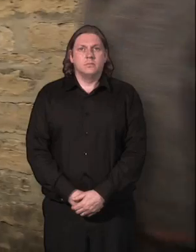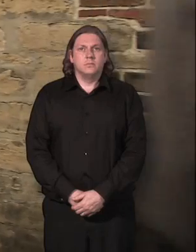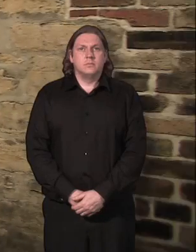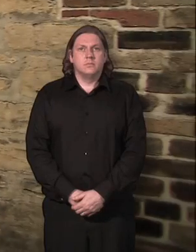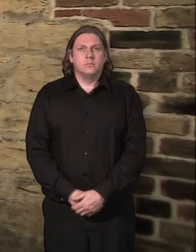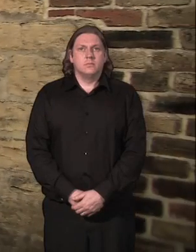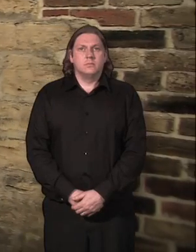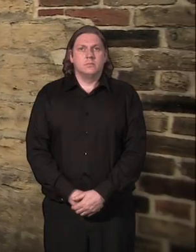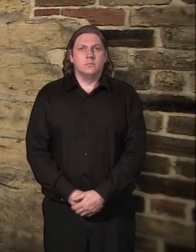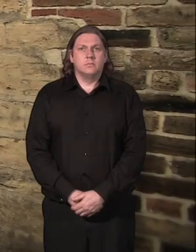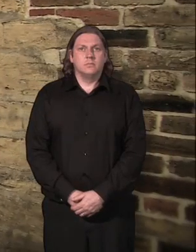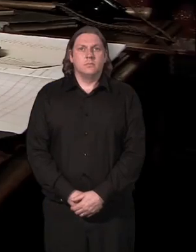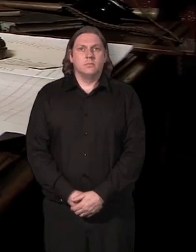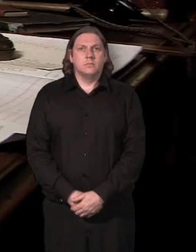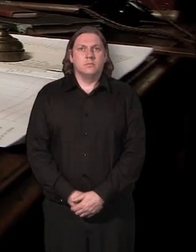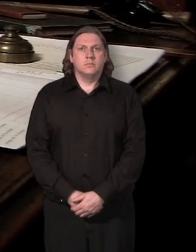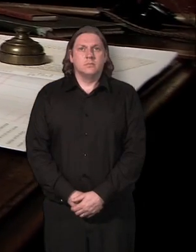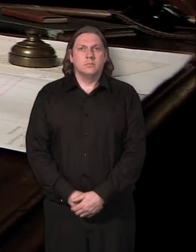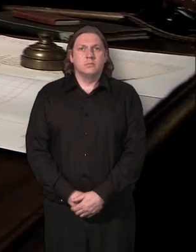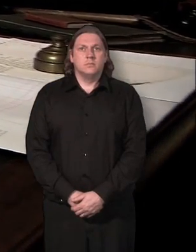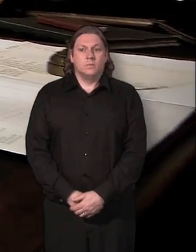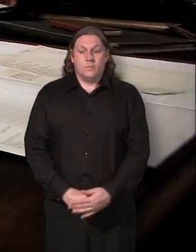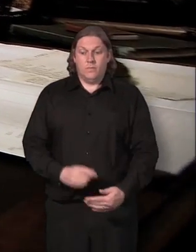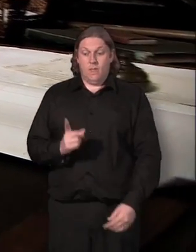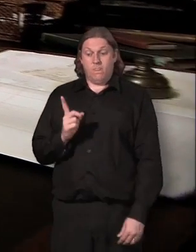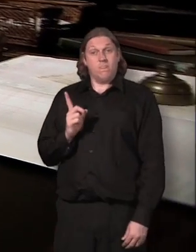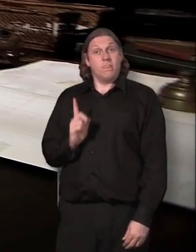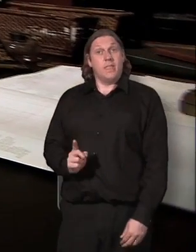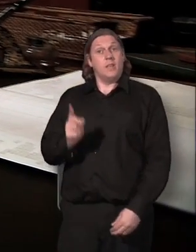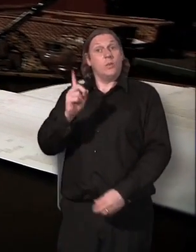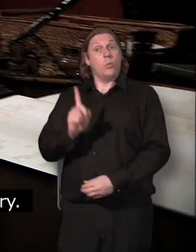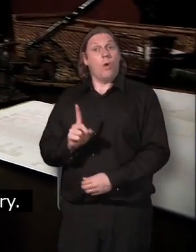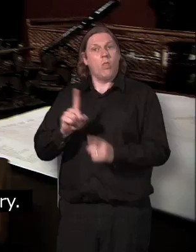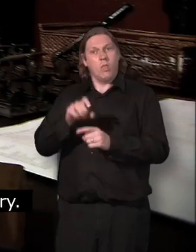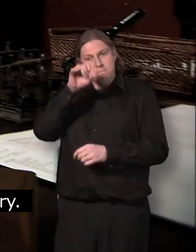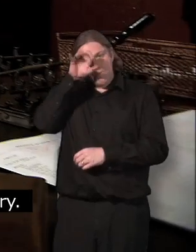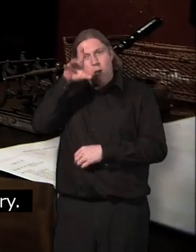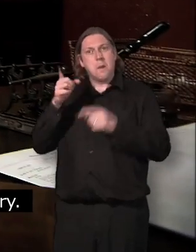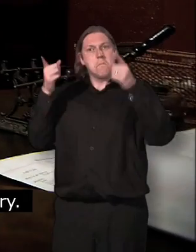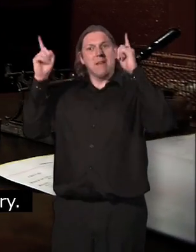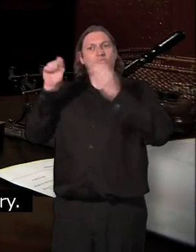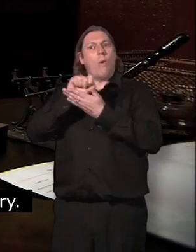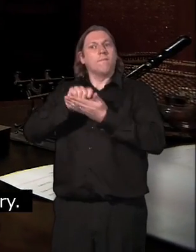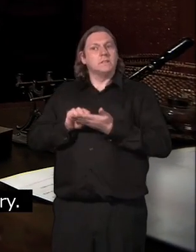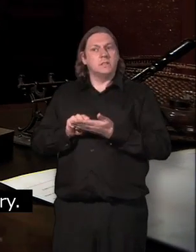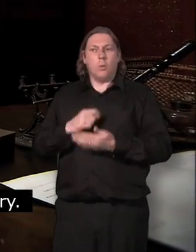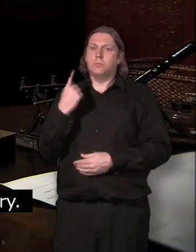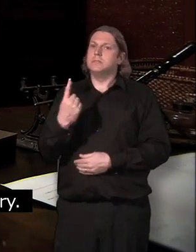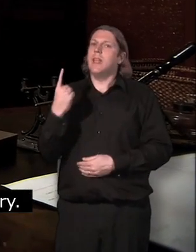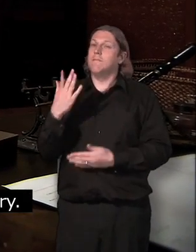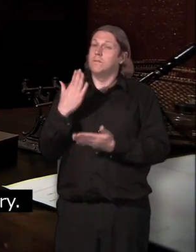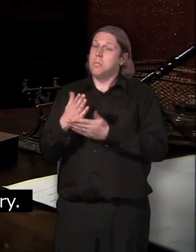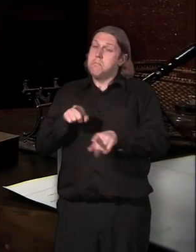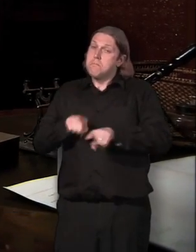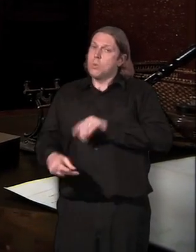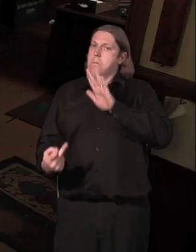This is the office of the Cholera Manager. He was the most important man at the pit. He was in charge of hundreds of miners at the colliery.